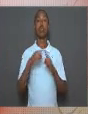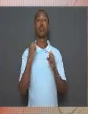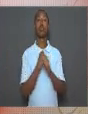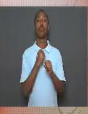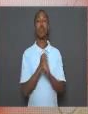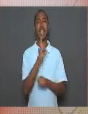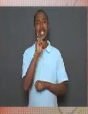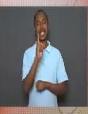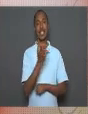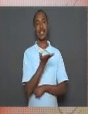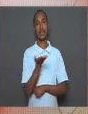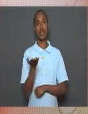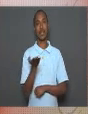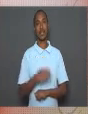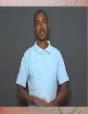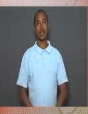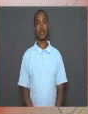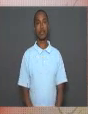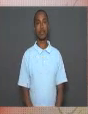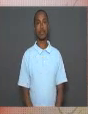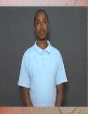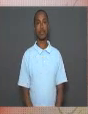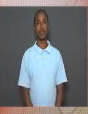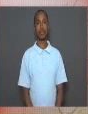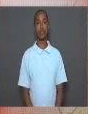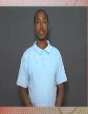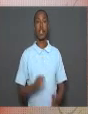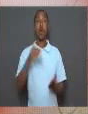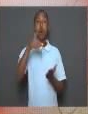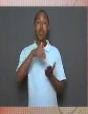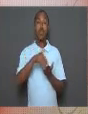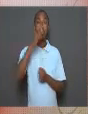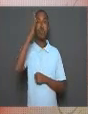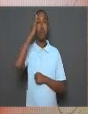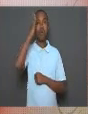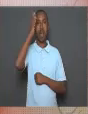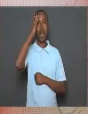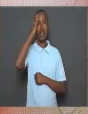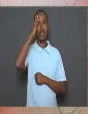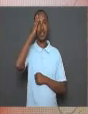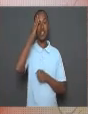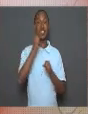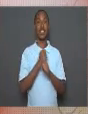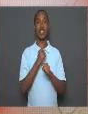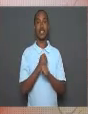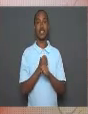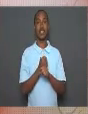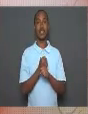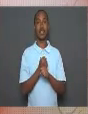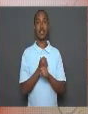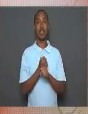a single substance. It is also known as a synthesis